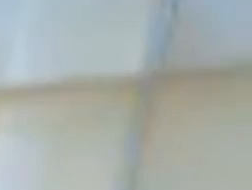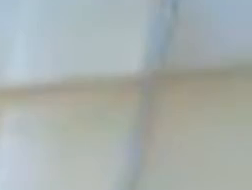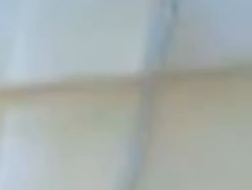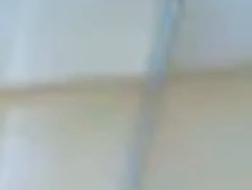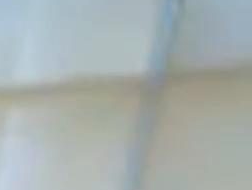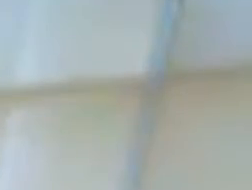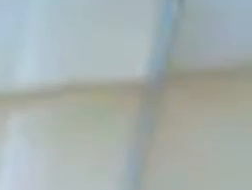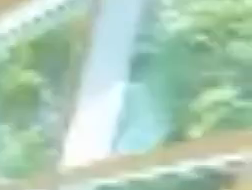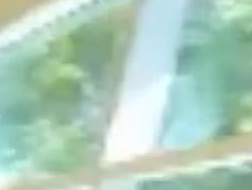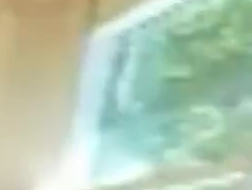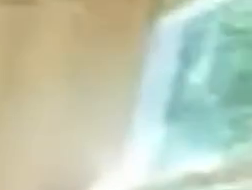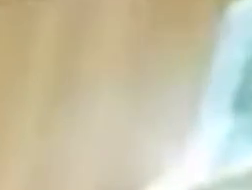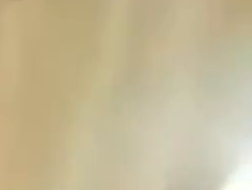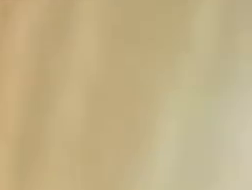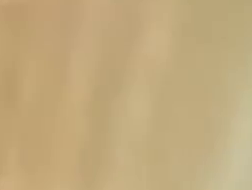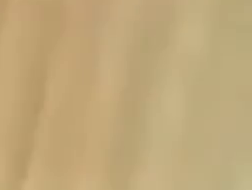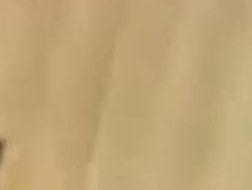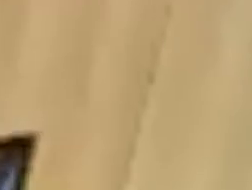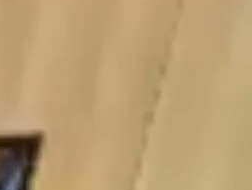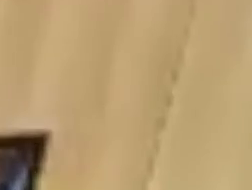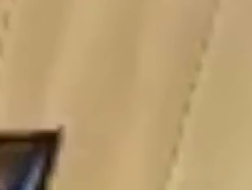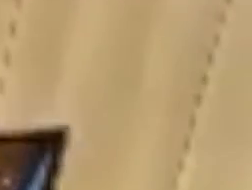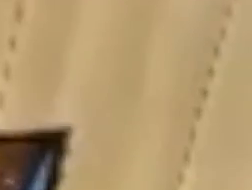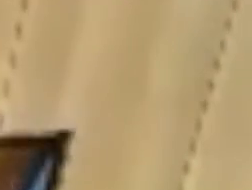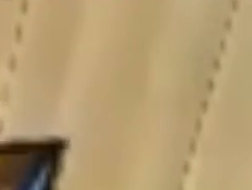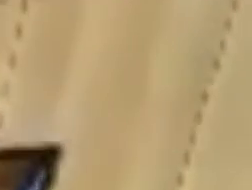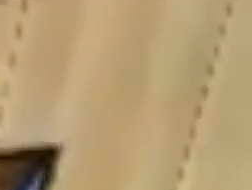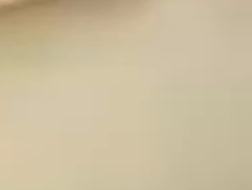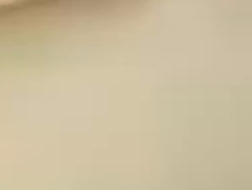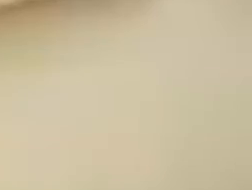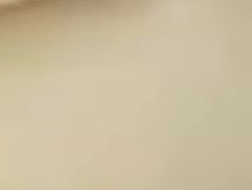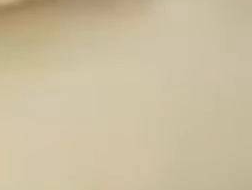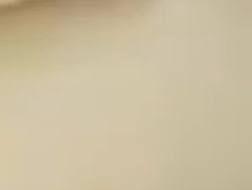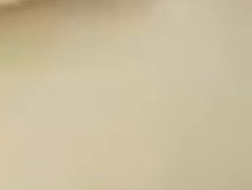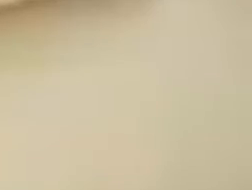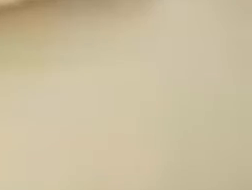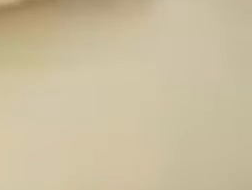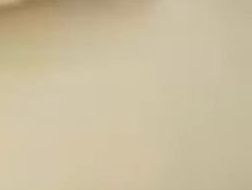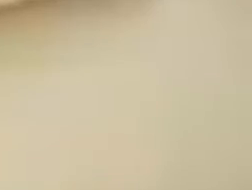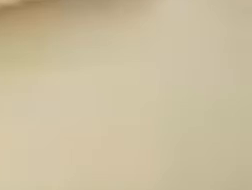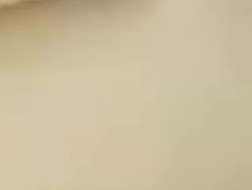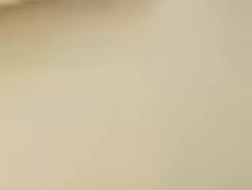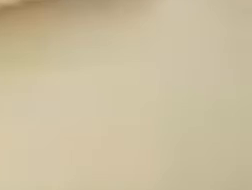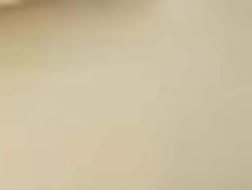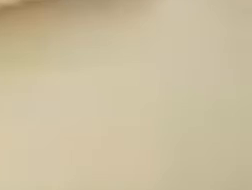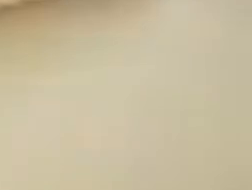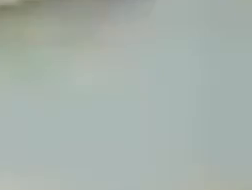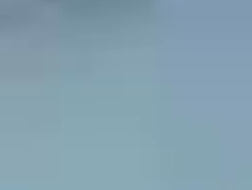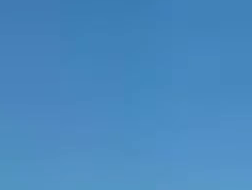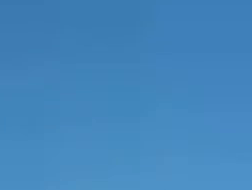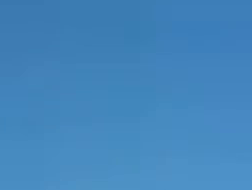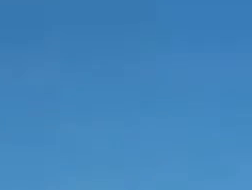world, fostering community and education in the process. We believe a better future is possible when everyone is